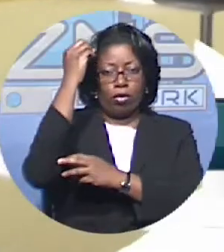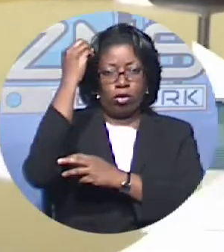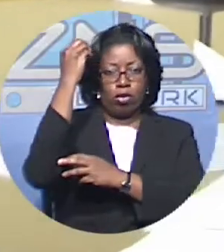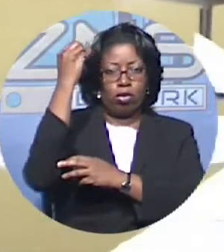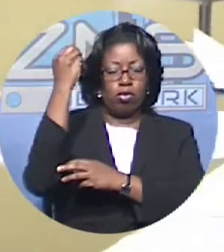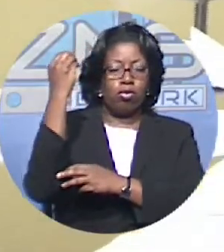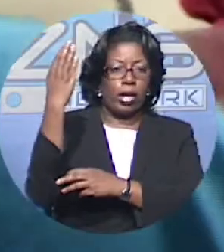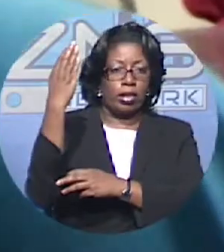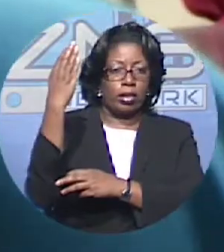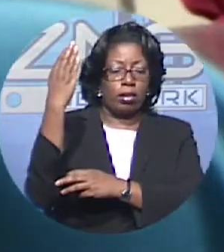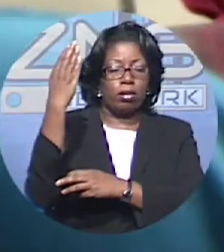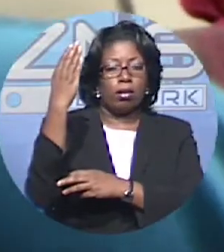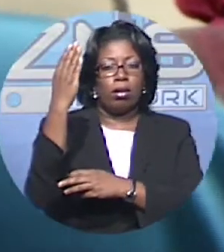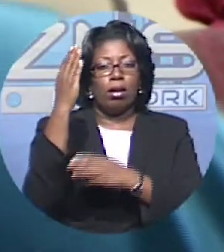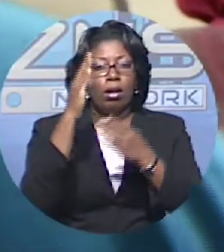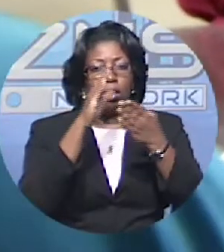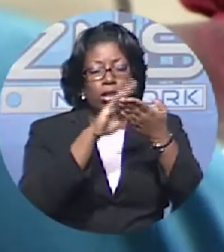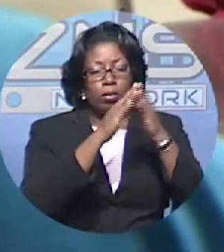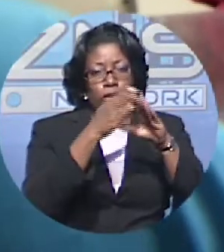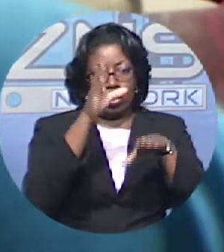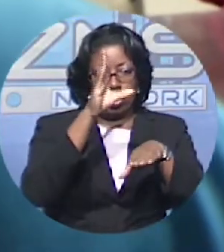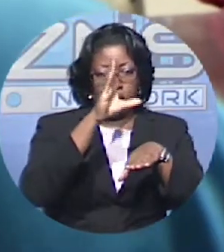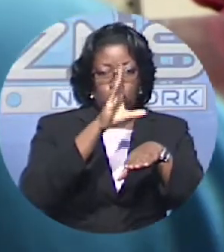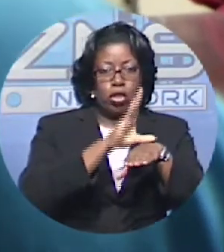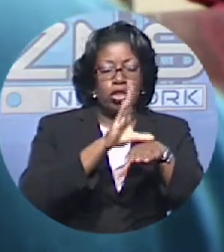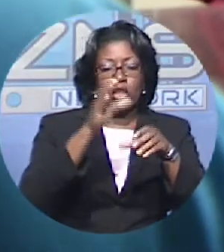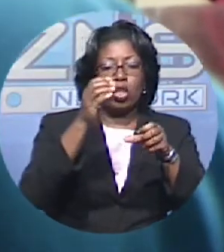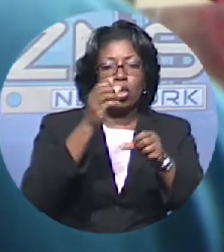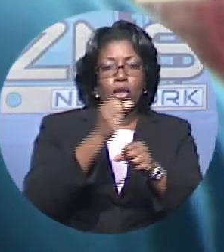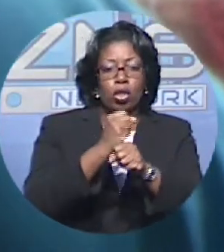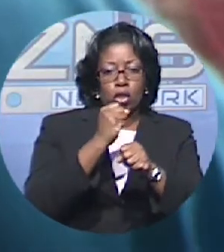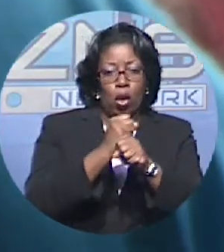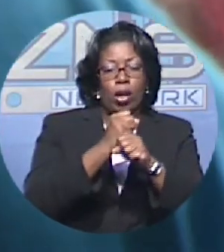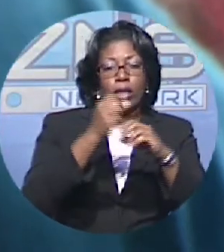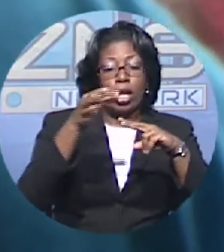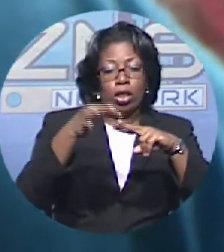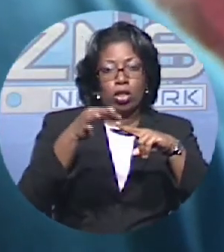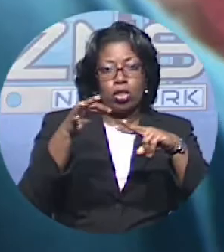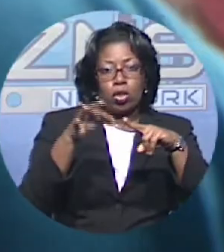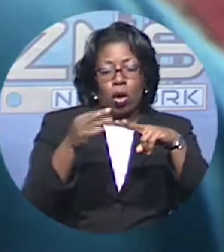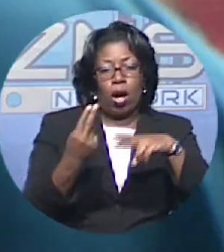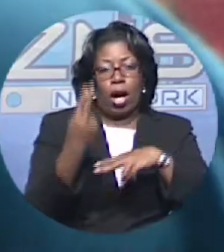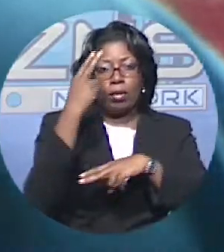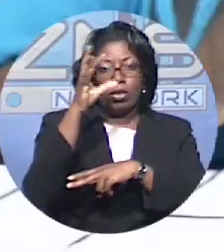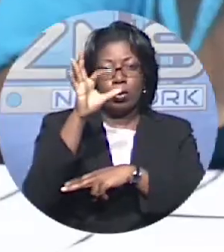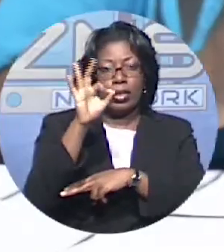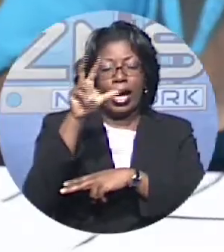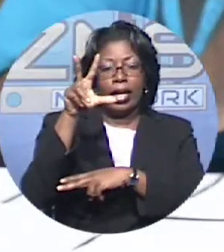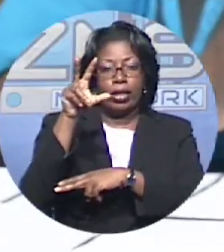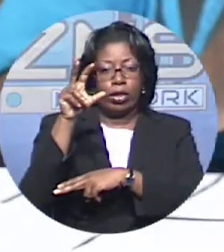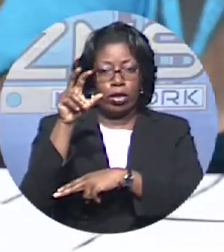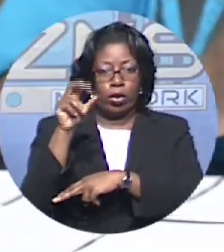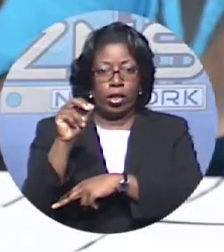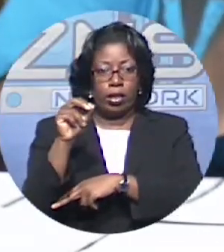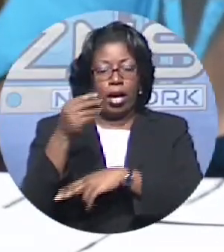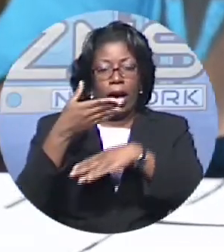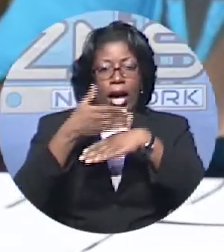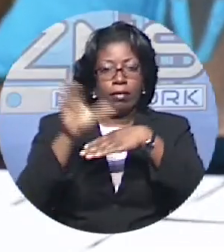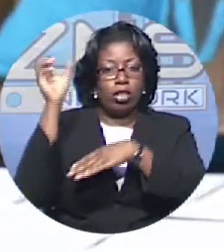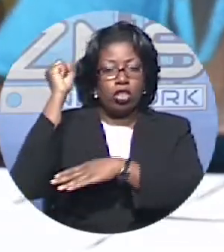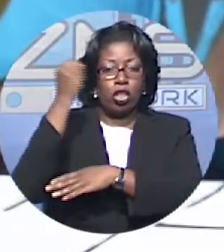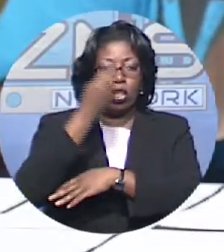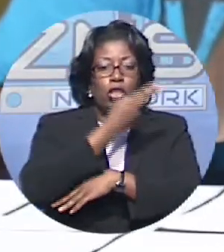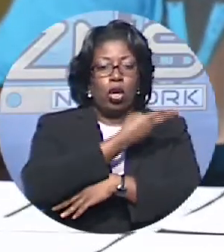was the command center for the Vote No Camp, who kept score up until 9:30 when Acting Parliamentary Commissioner Sherlyn Hall projected